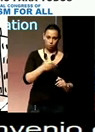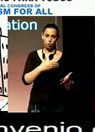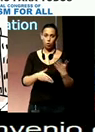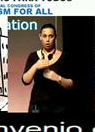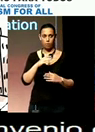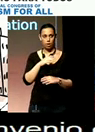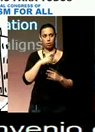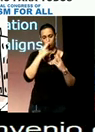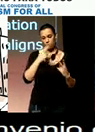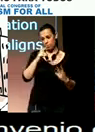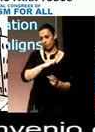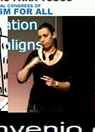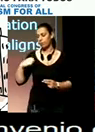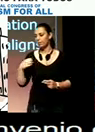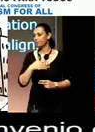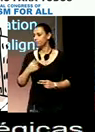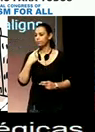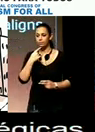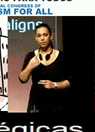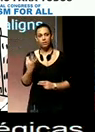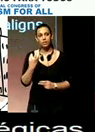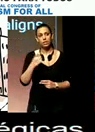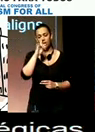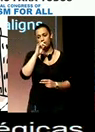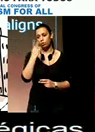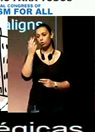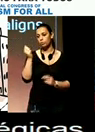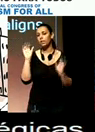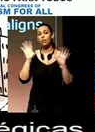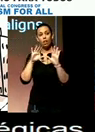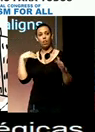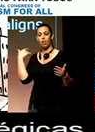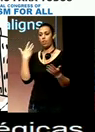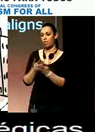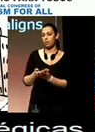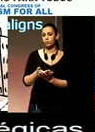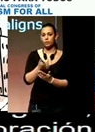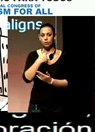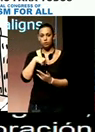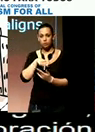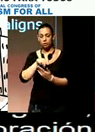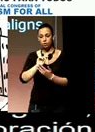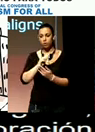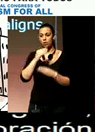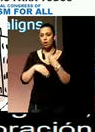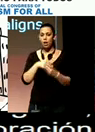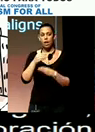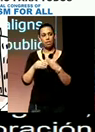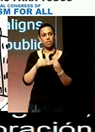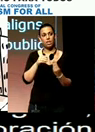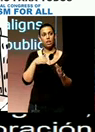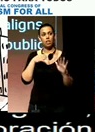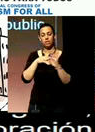convenience. In this, when it's a private and public collaborations, in 2010, we